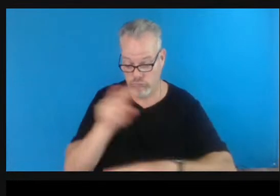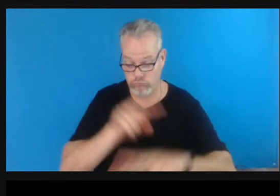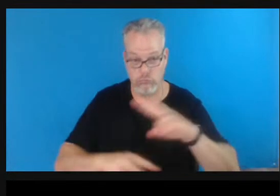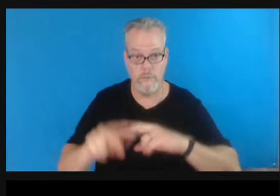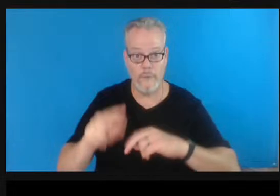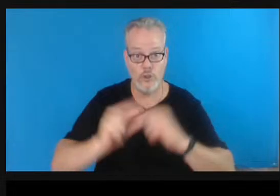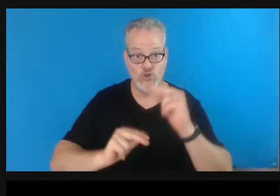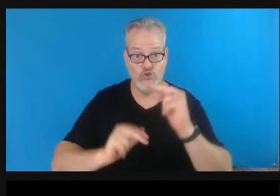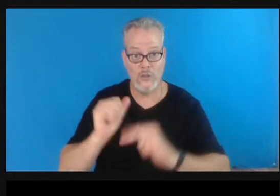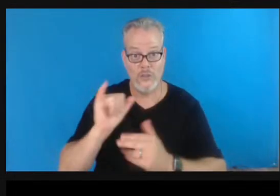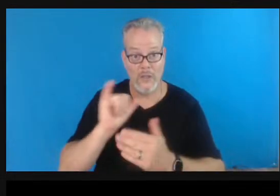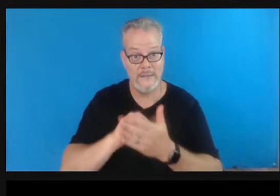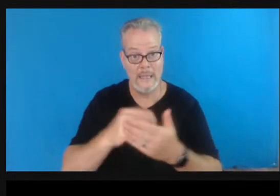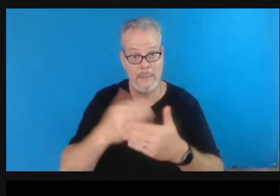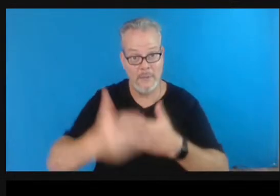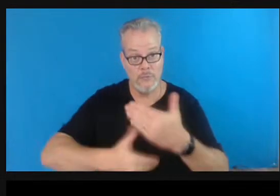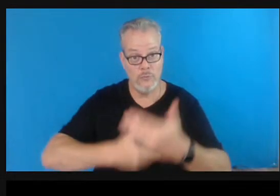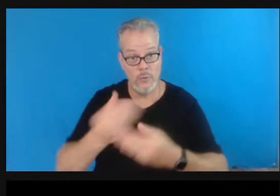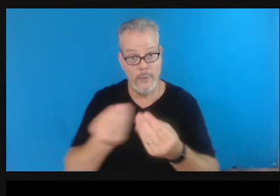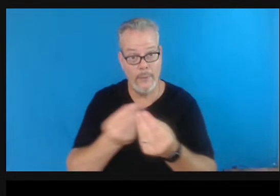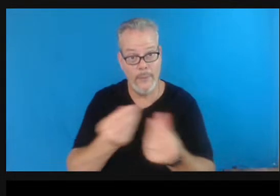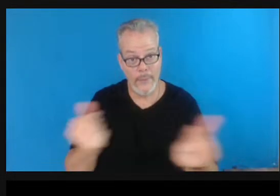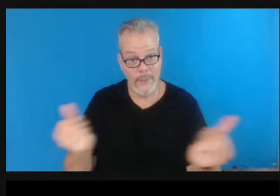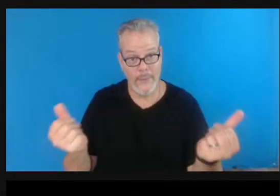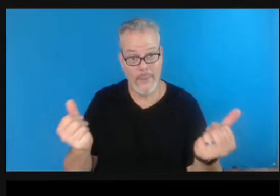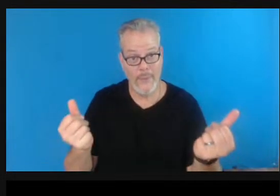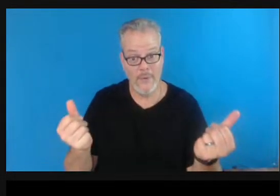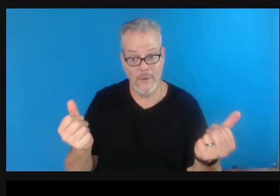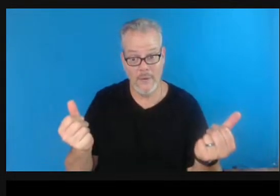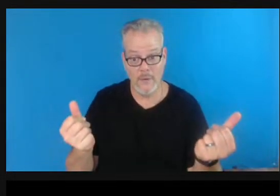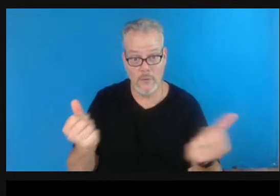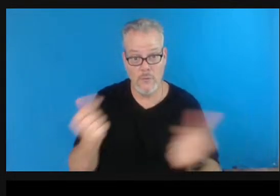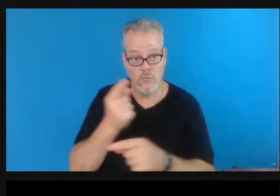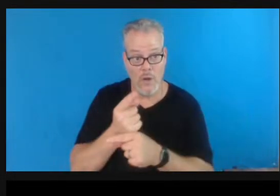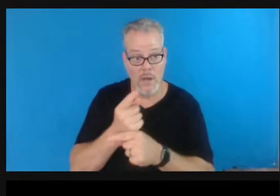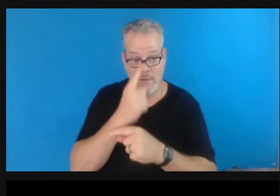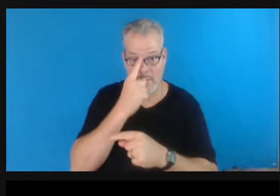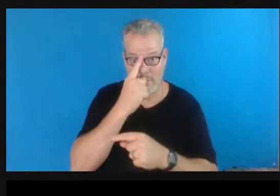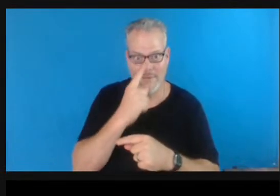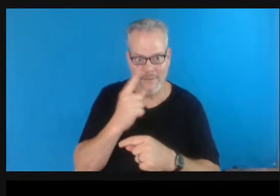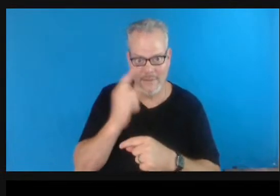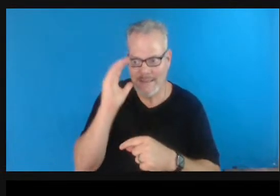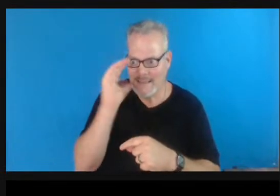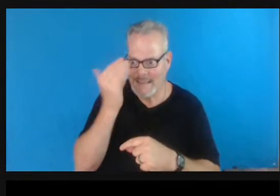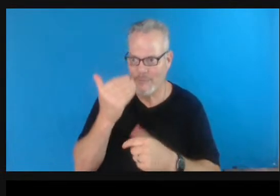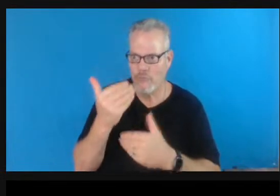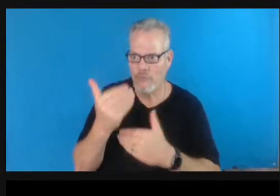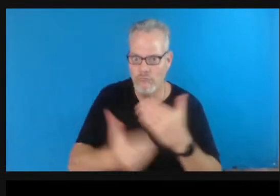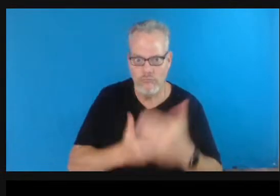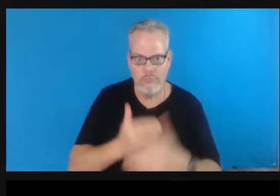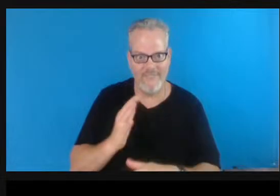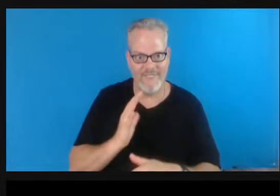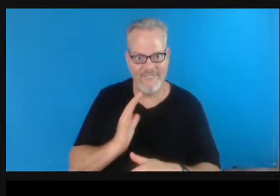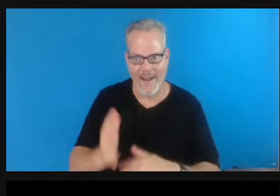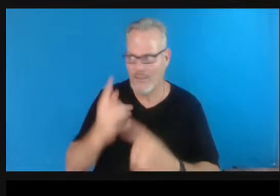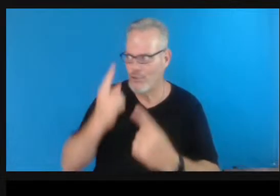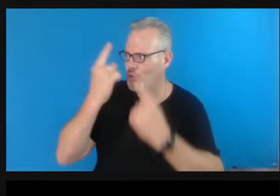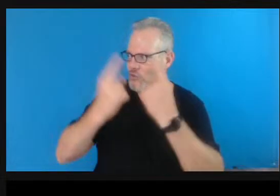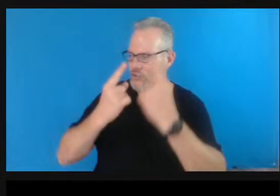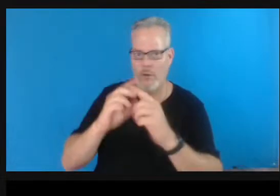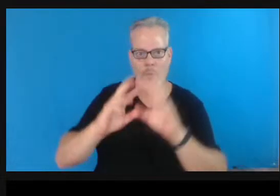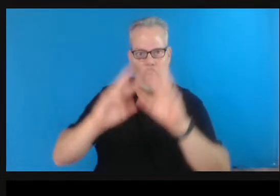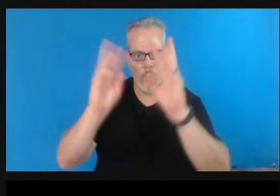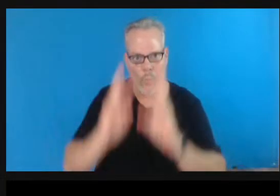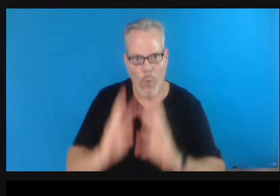been moving smoothly? Have we been, reaching right? Considering the weather, the